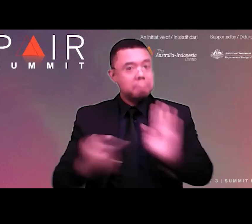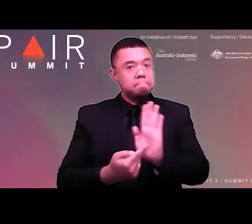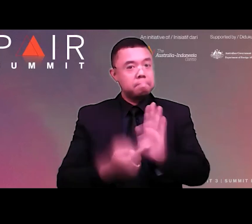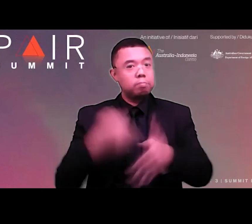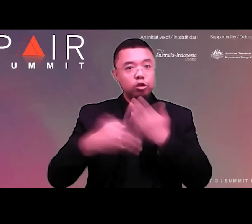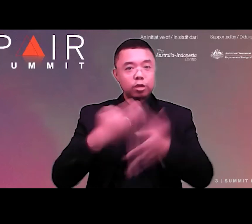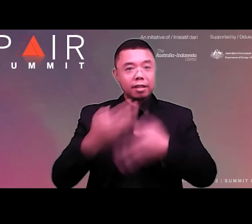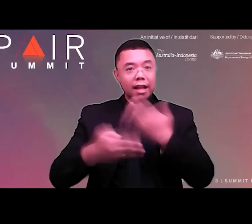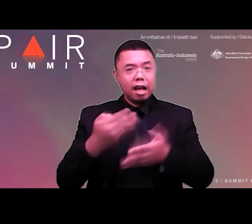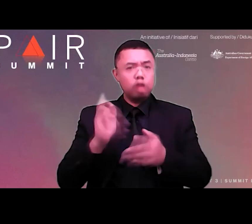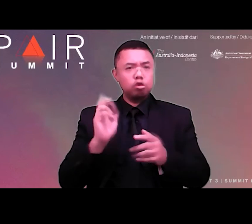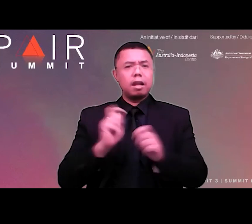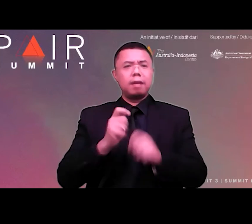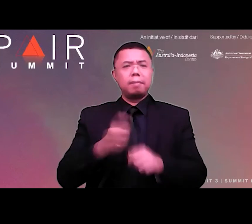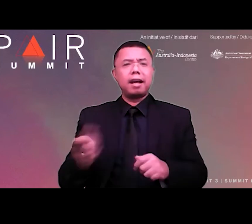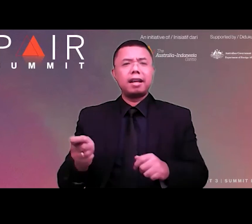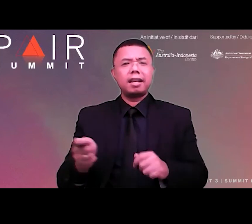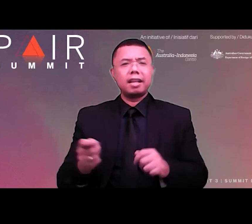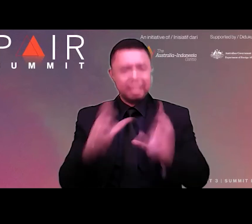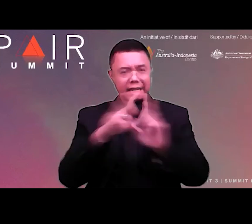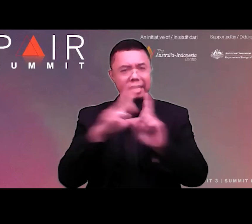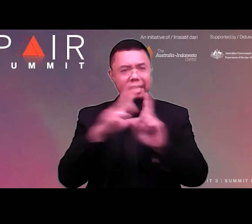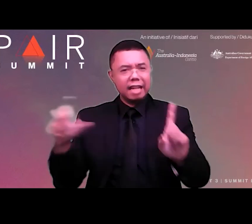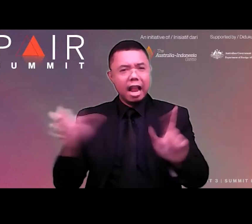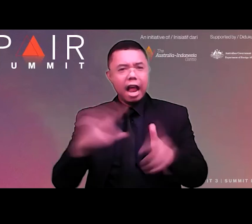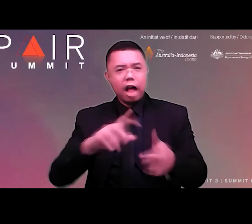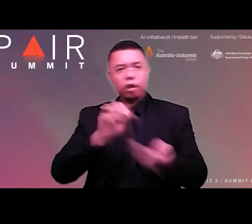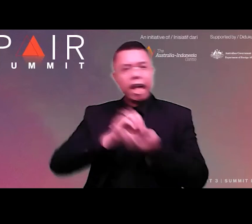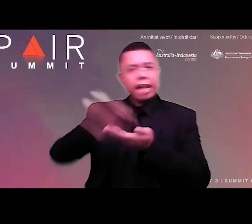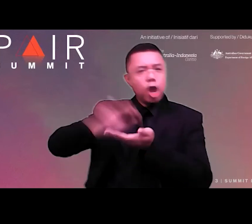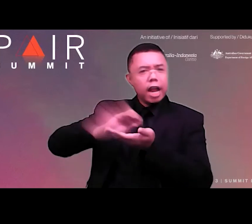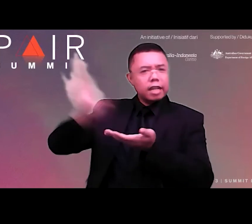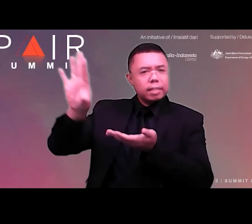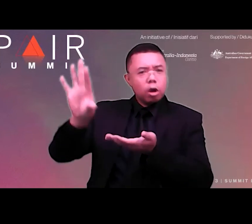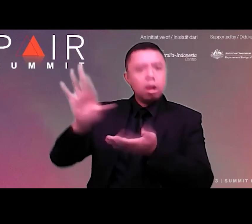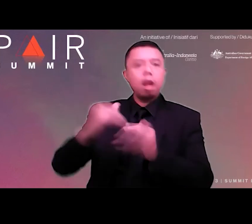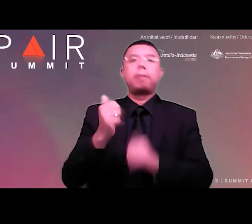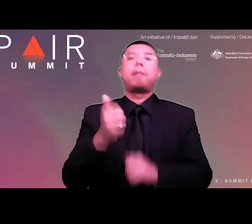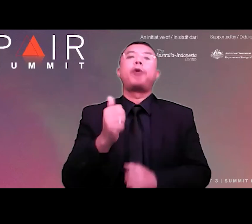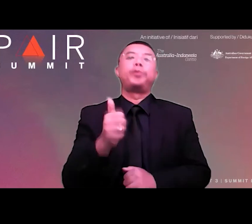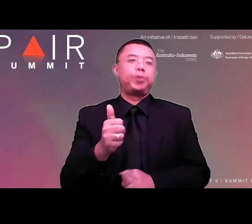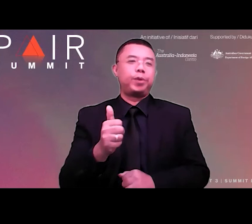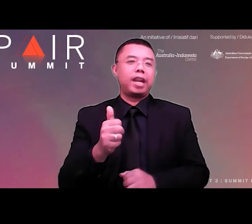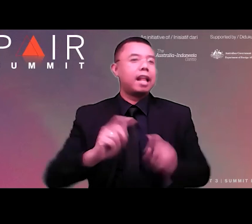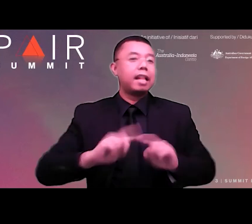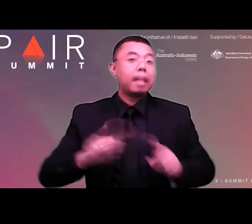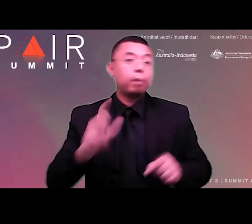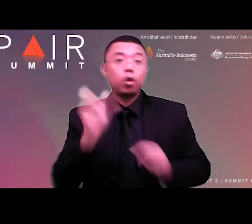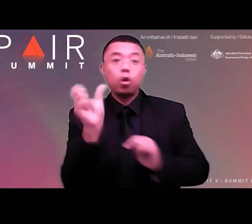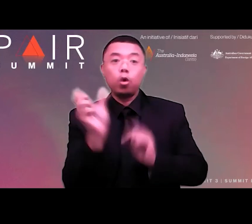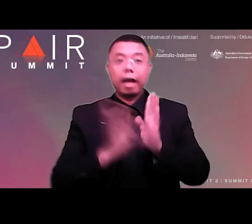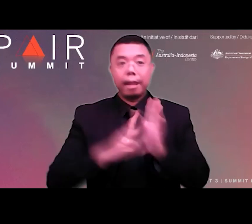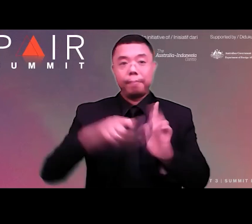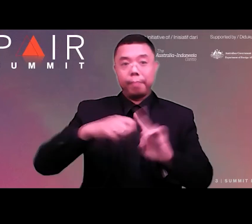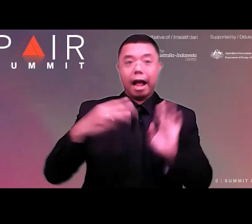or exporting were doing much better. But of course, for medium and small business, about 80% of those companies